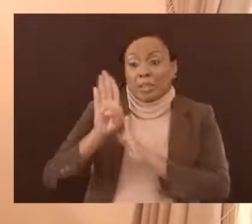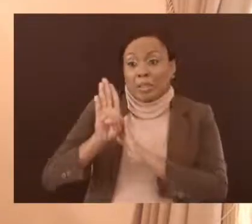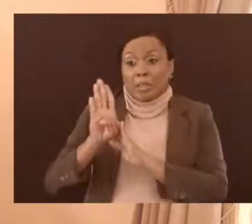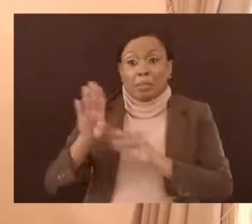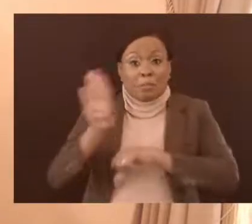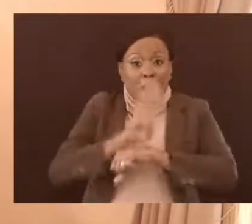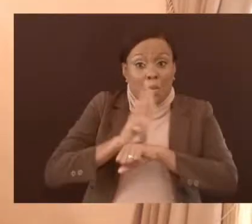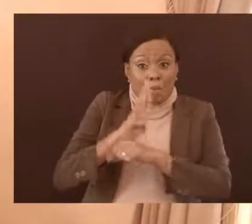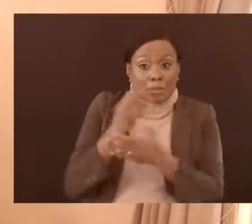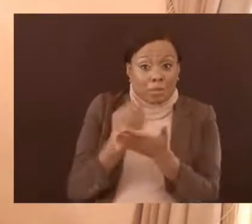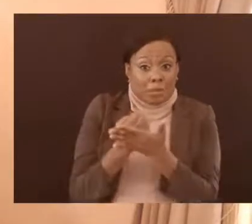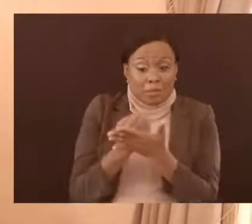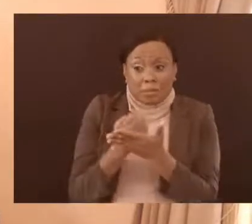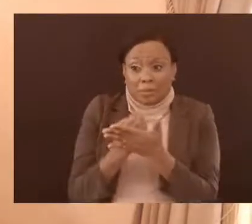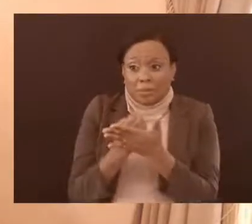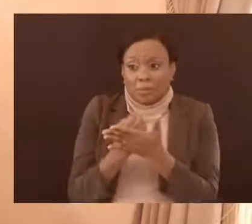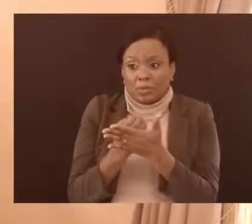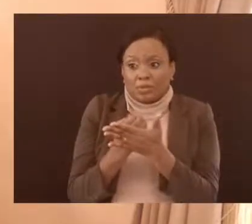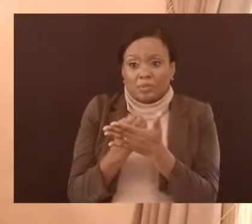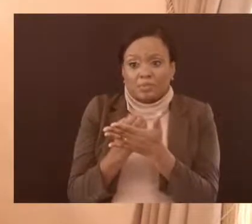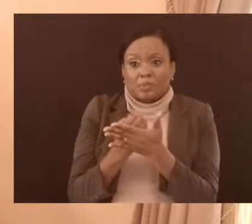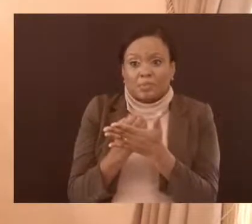we are going to have to